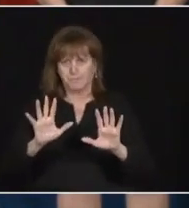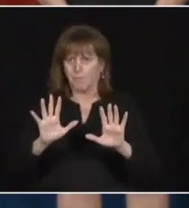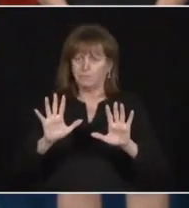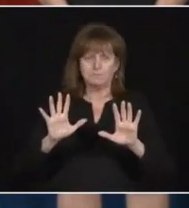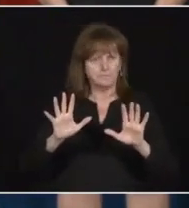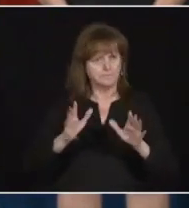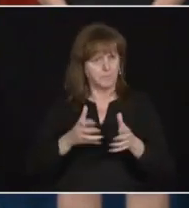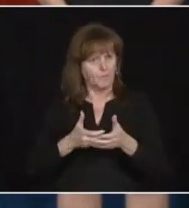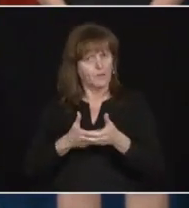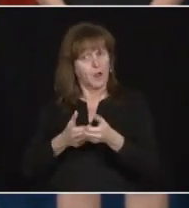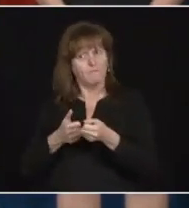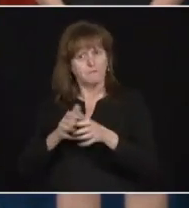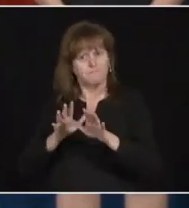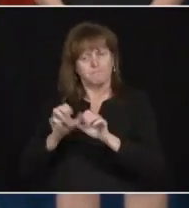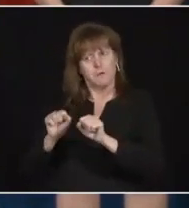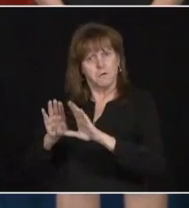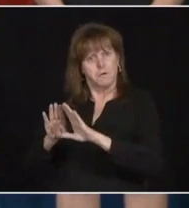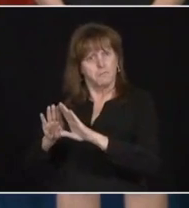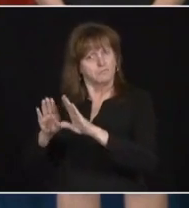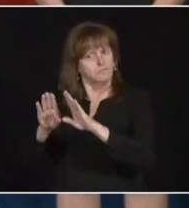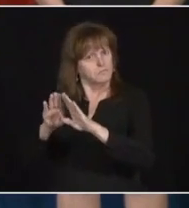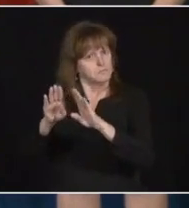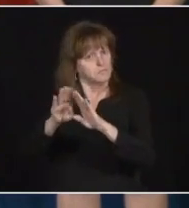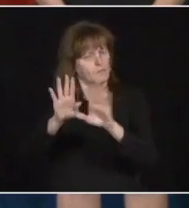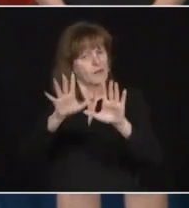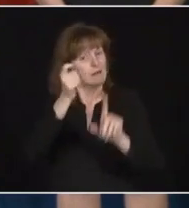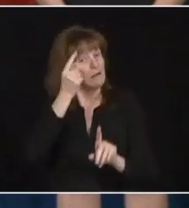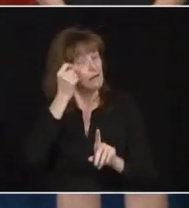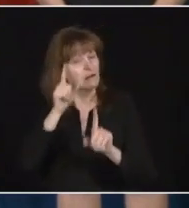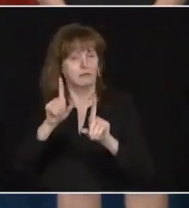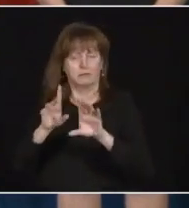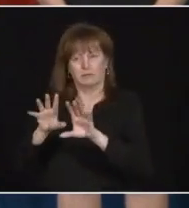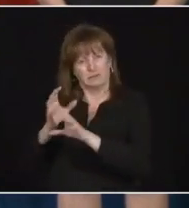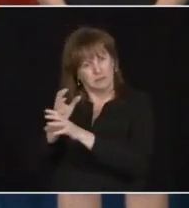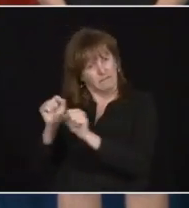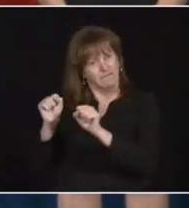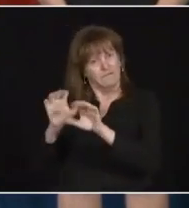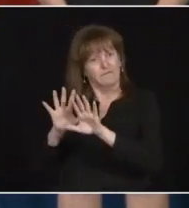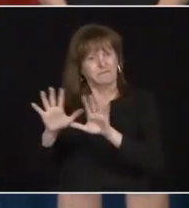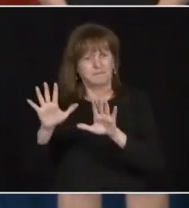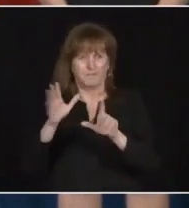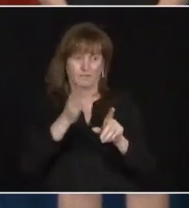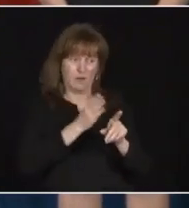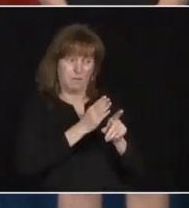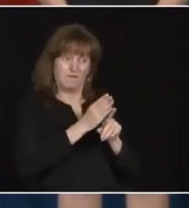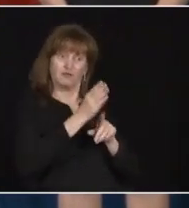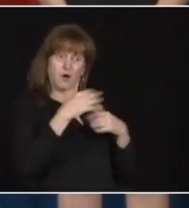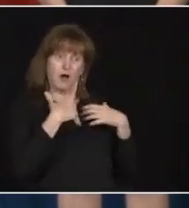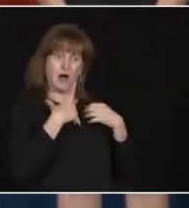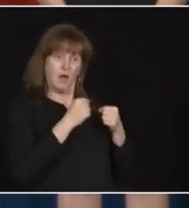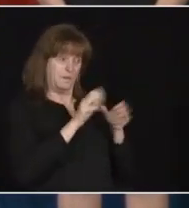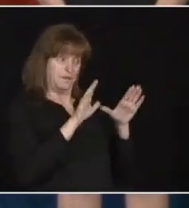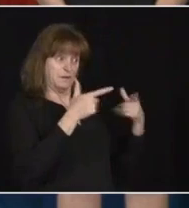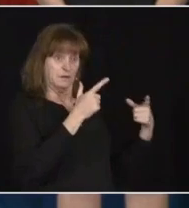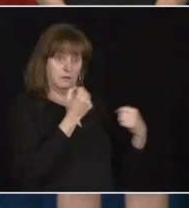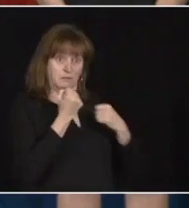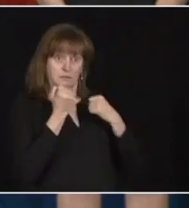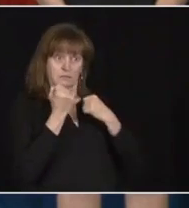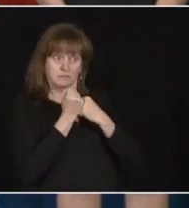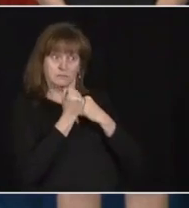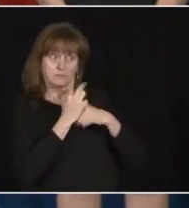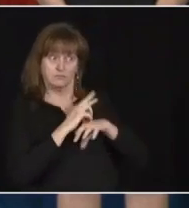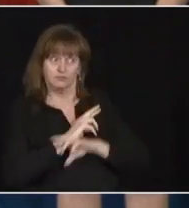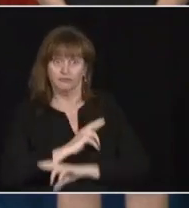safely, knowing our health professionals have our backs. It gives us the confidence that we're